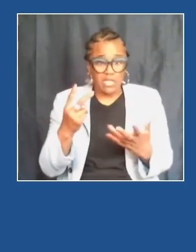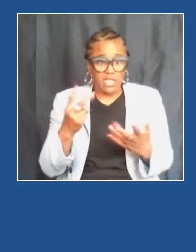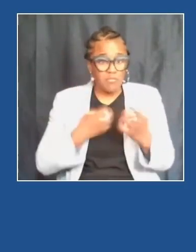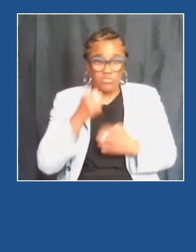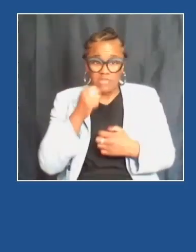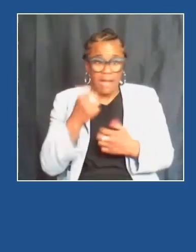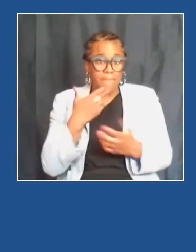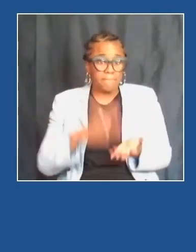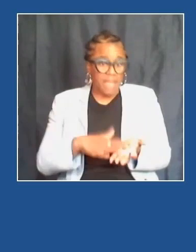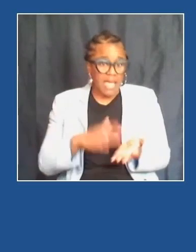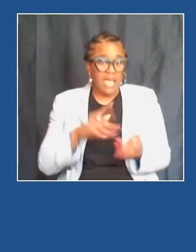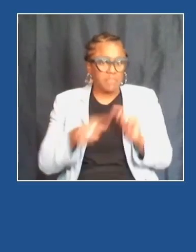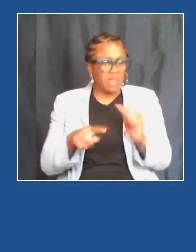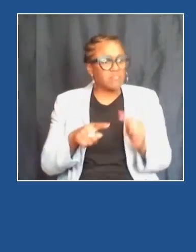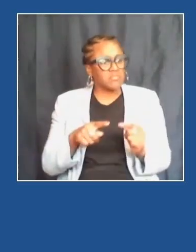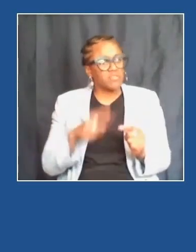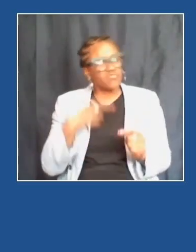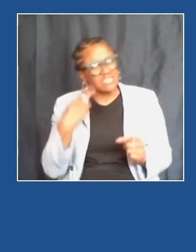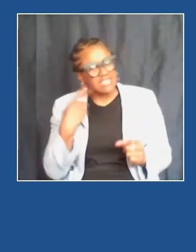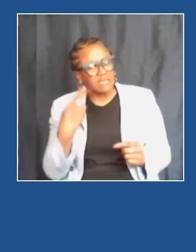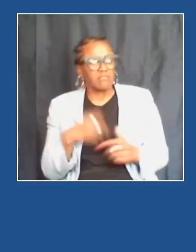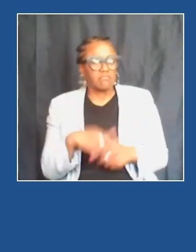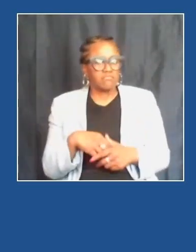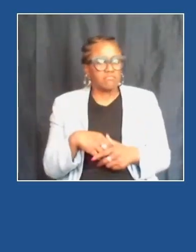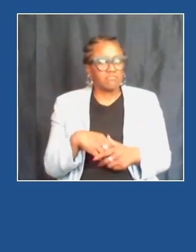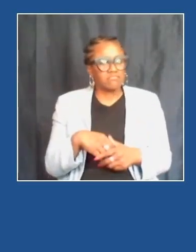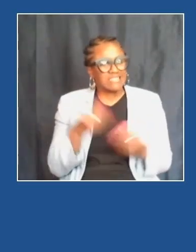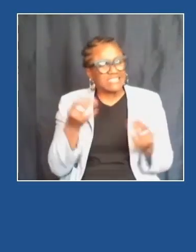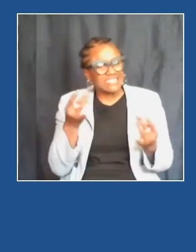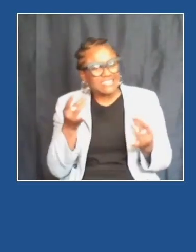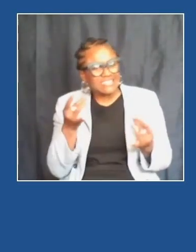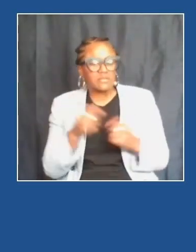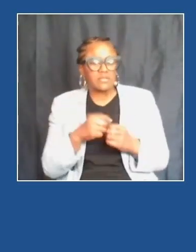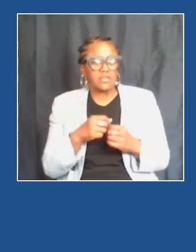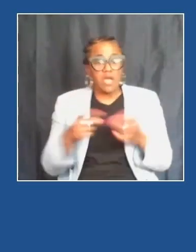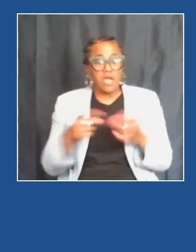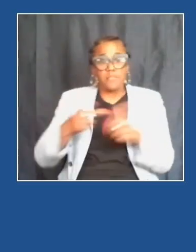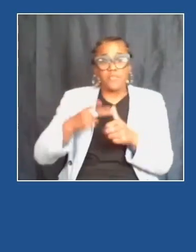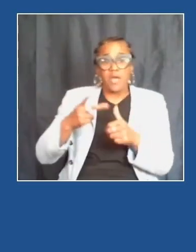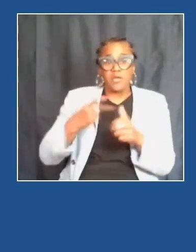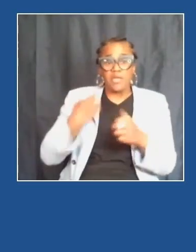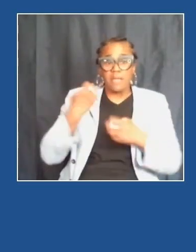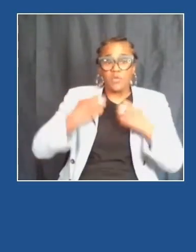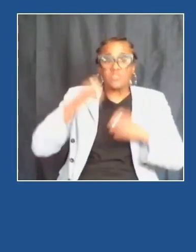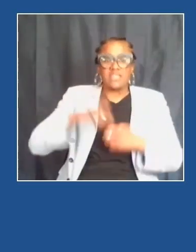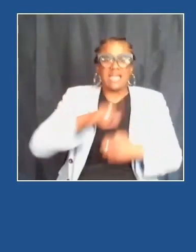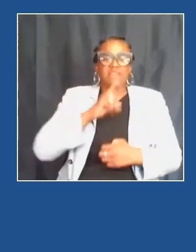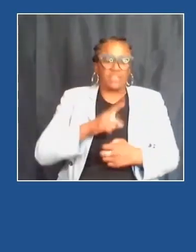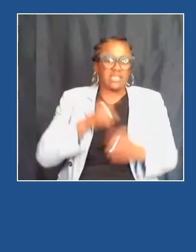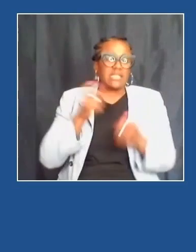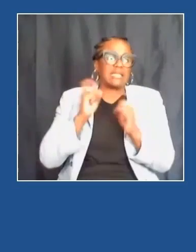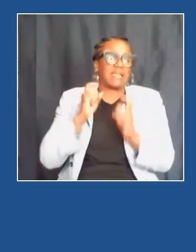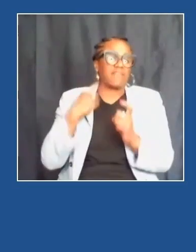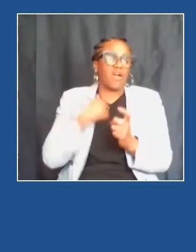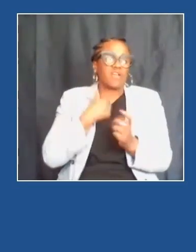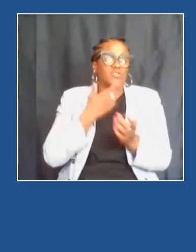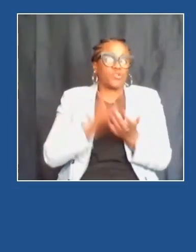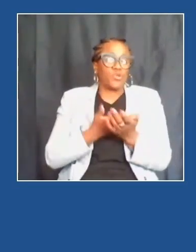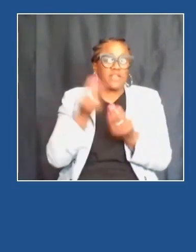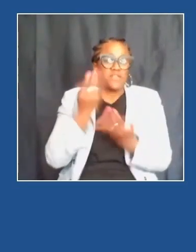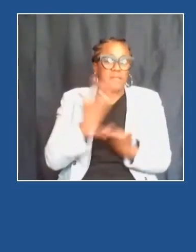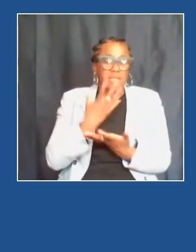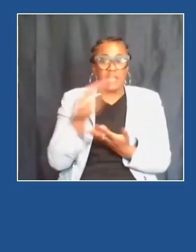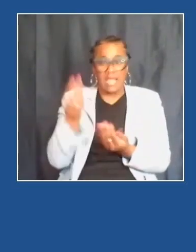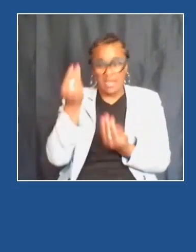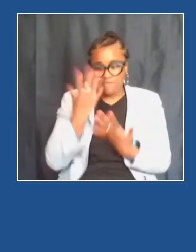they're risky. They're a little slippery. And our primary emotions are the things that are actually going to give us good information and inform